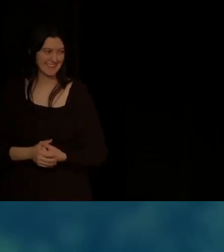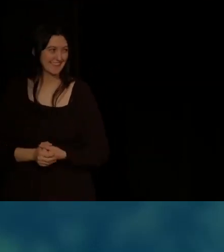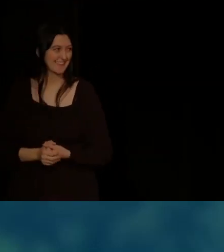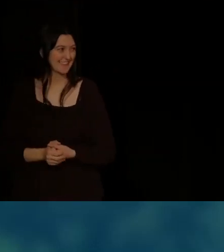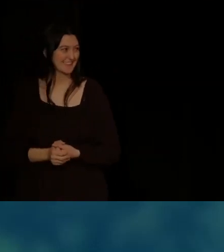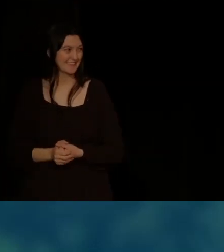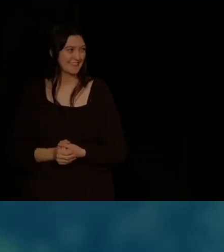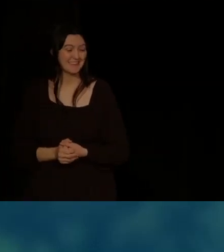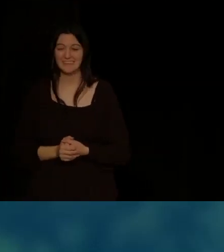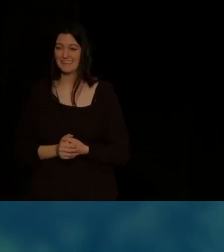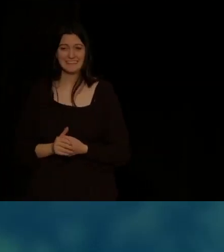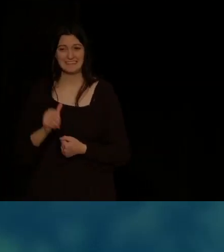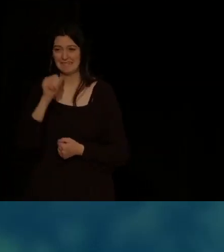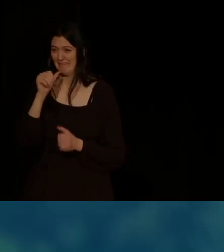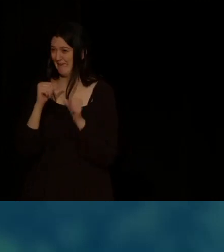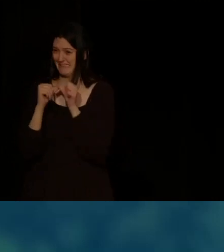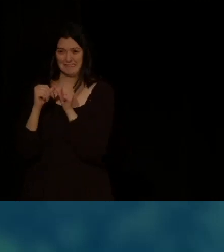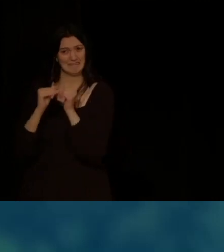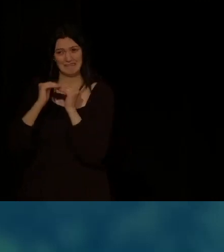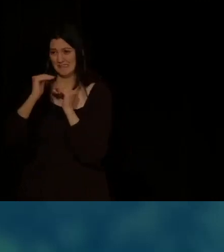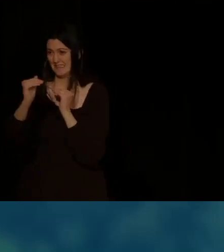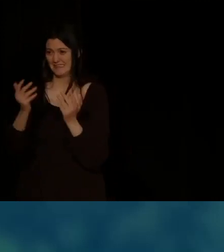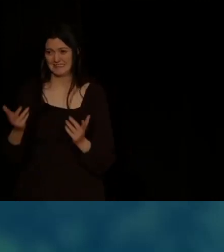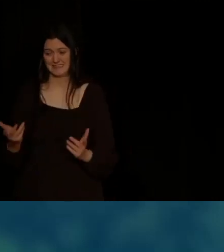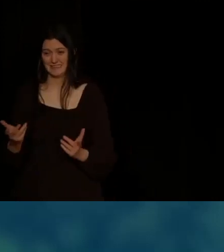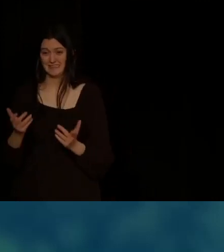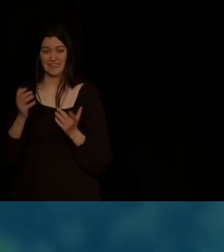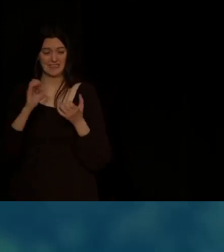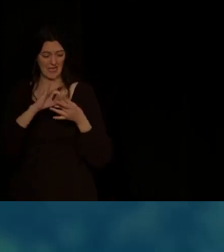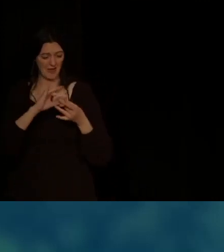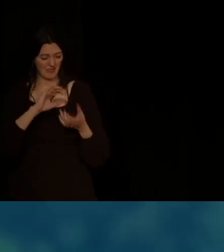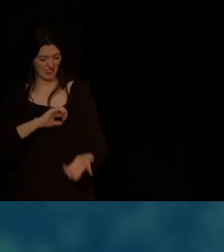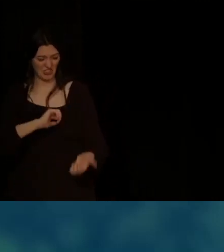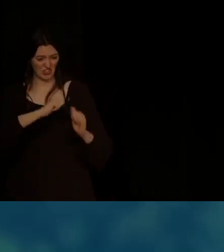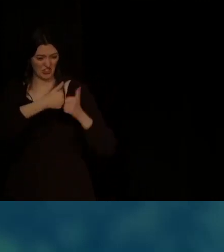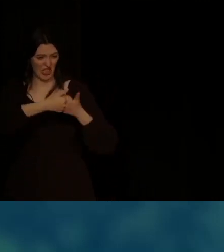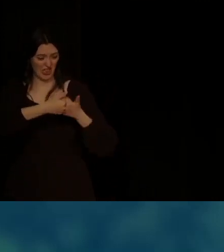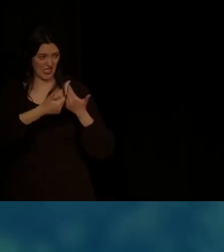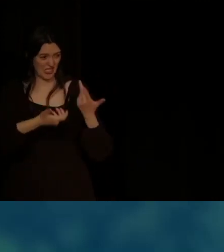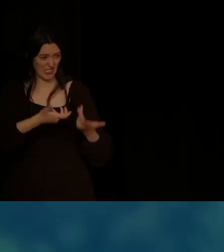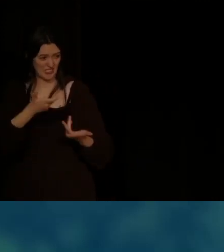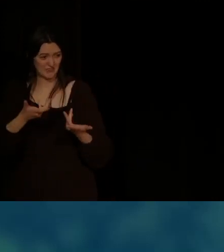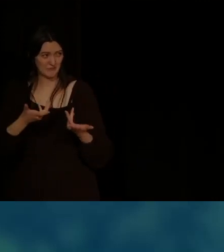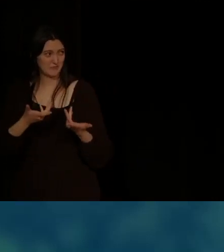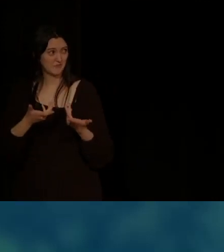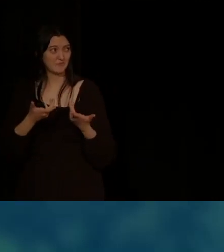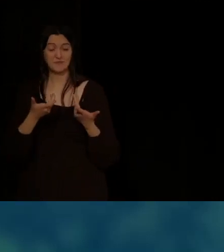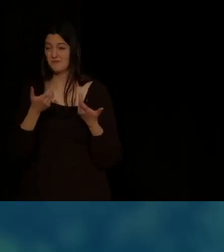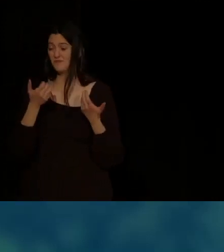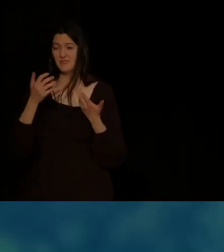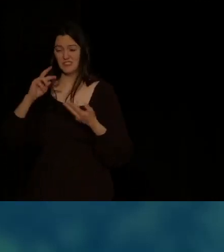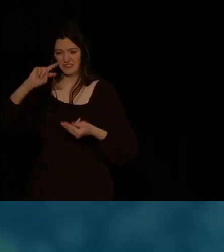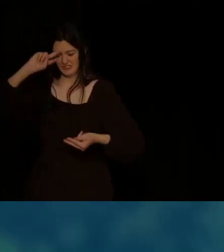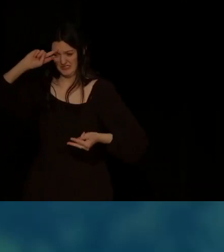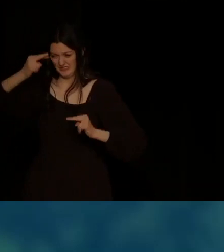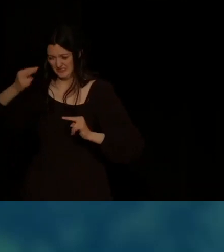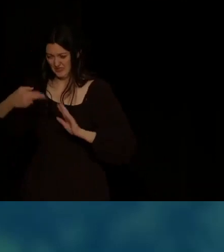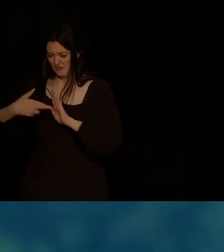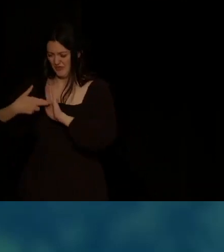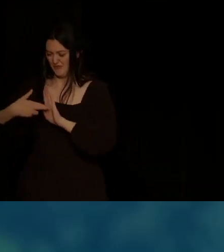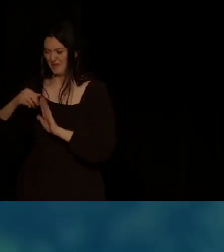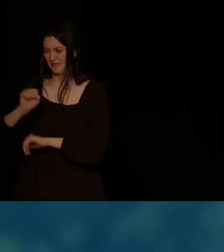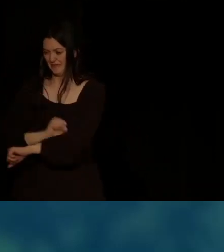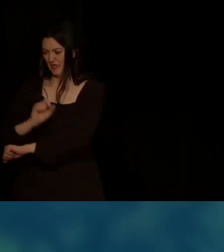Lots of inconsistencies and messaging challenges come with this many representations of St. Louis